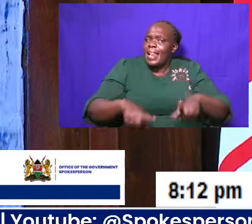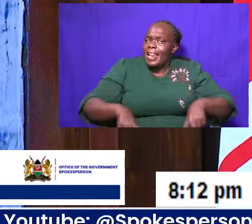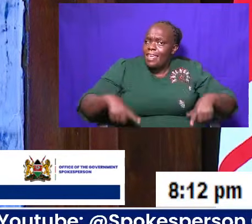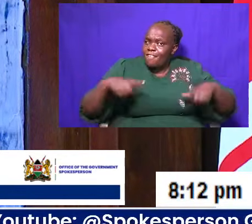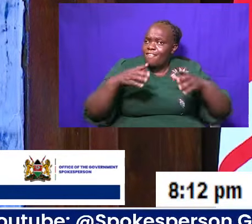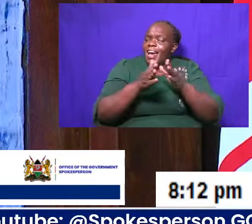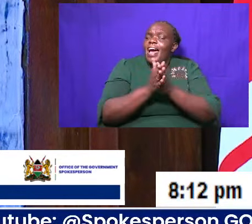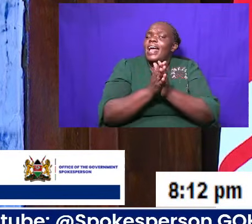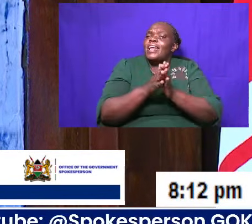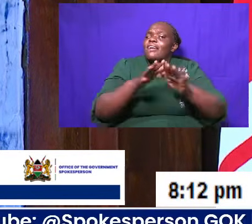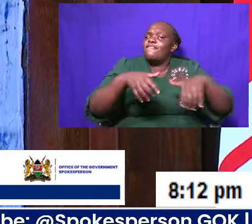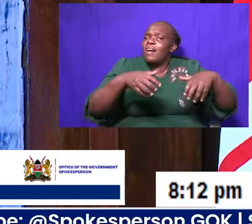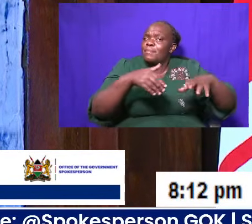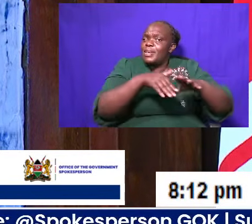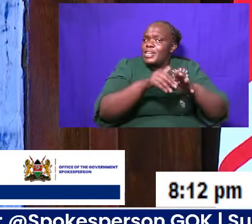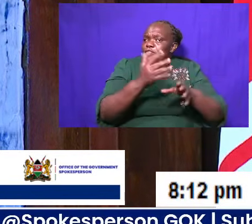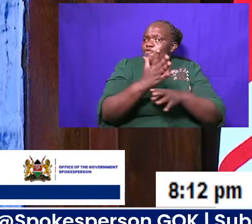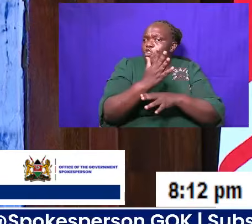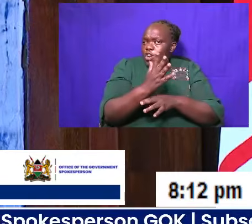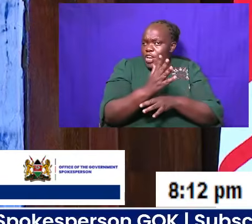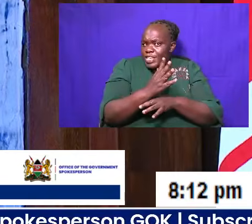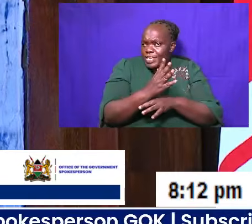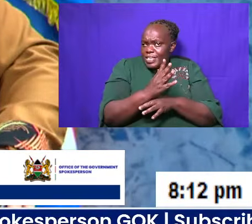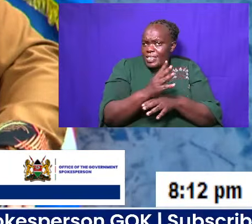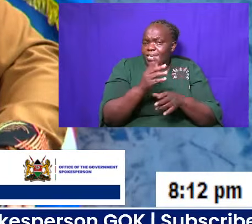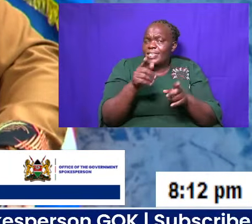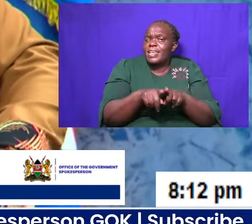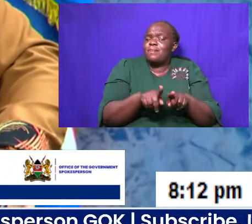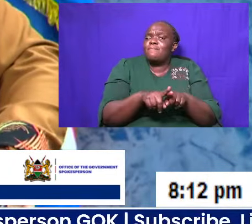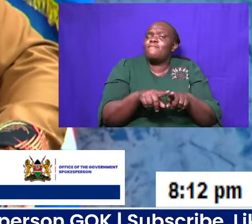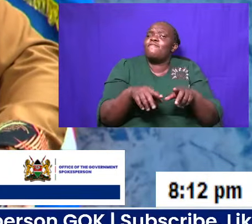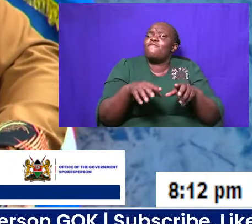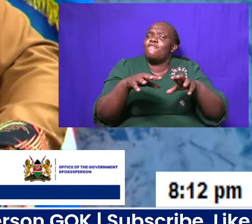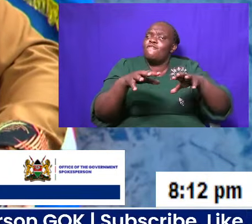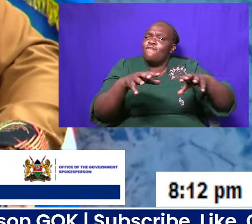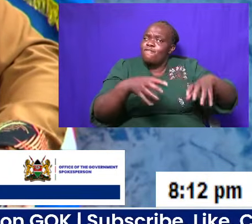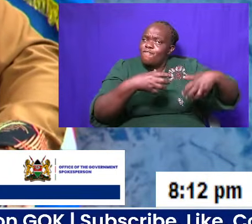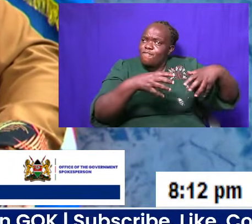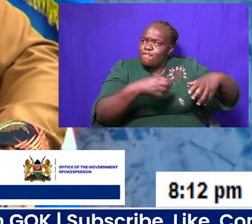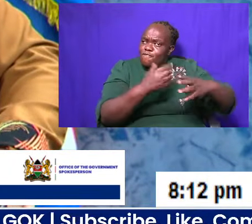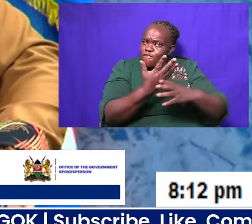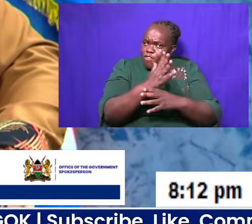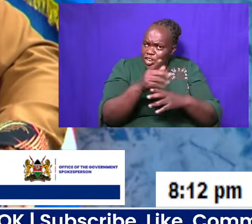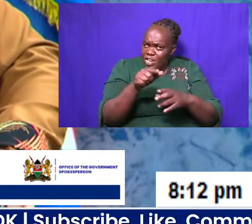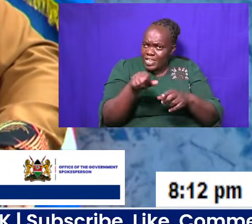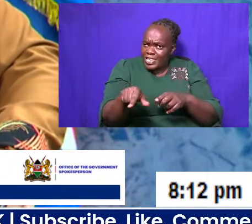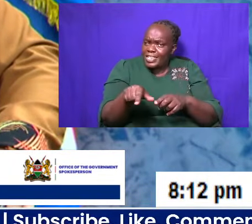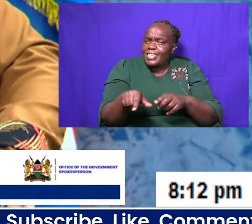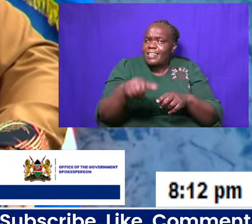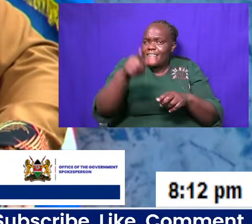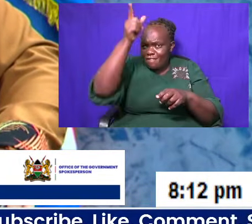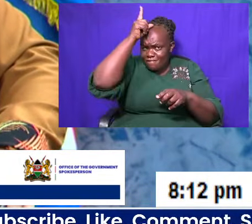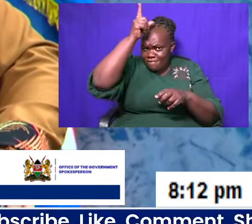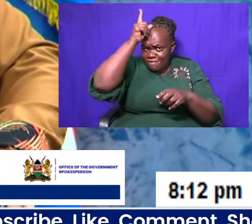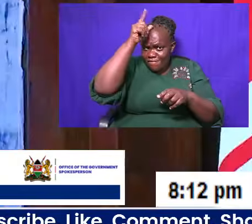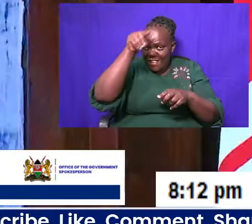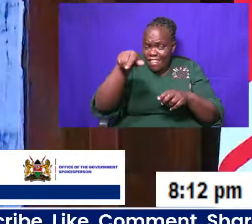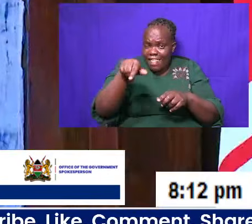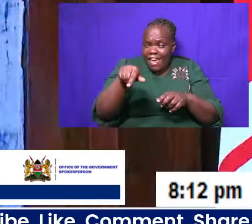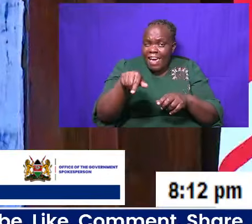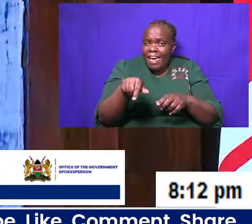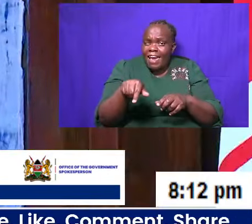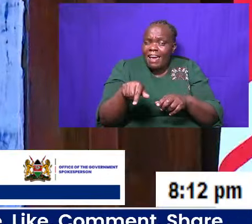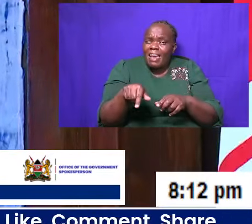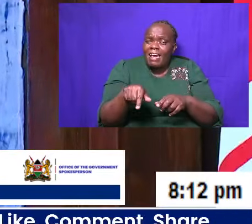forest by that time. Oh, I see. Yeah, so... no wonder they say they farm in the forest. Yes, there. yes. Okay, so this was a settlement. This was a settlement. So Okay. after